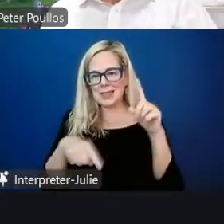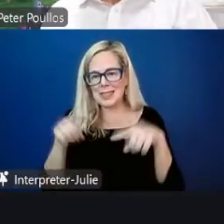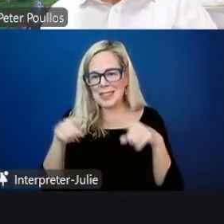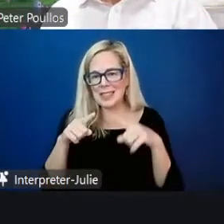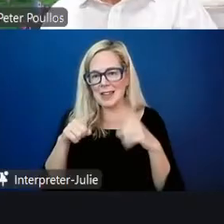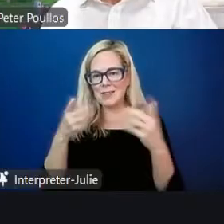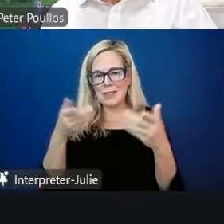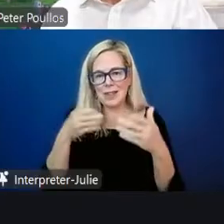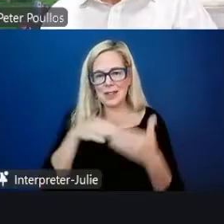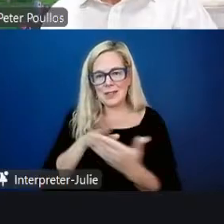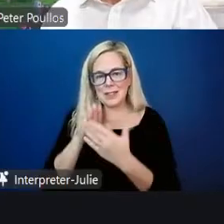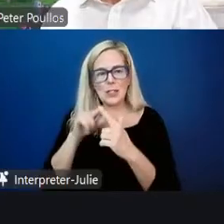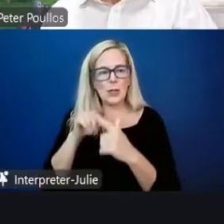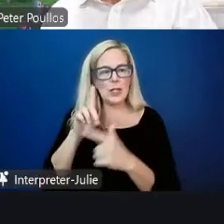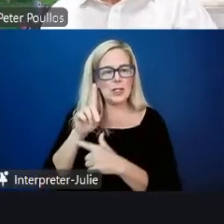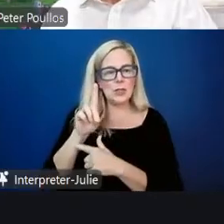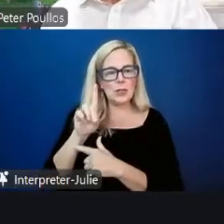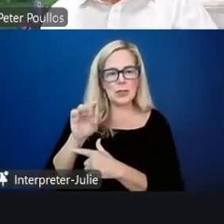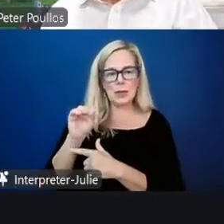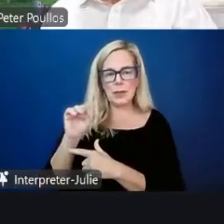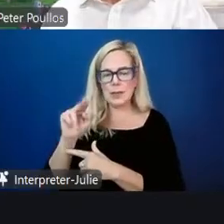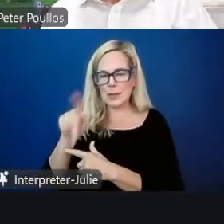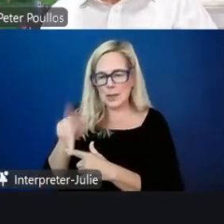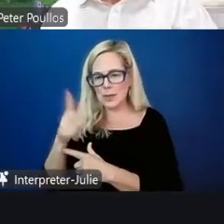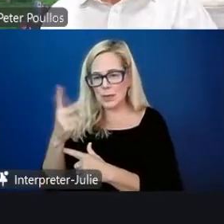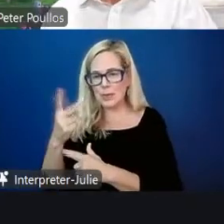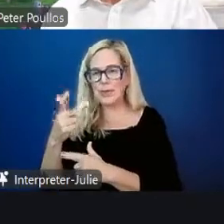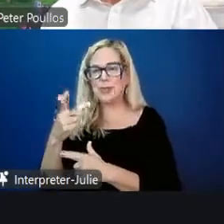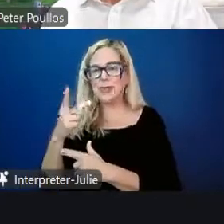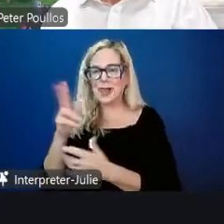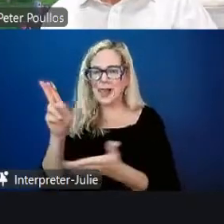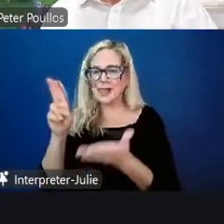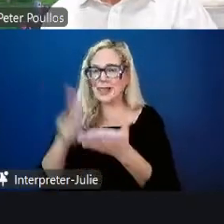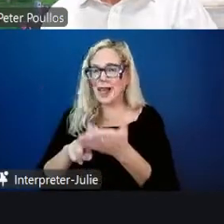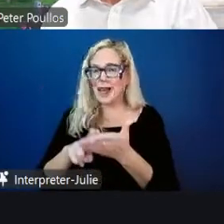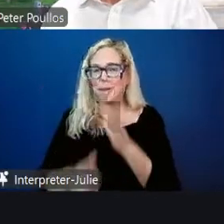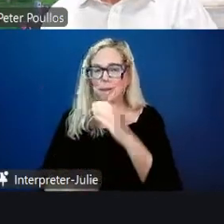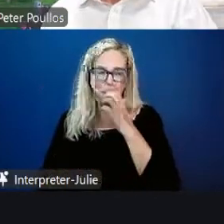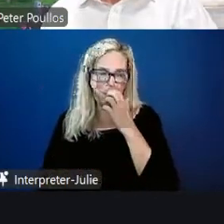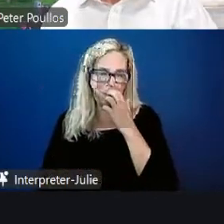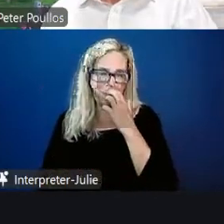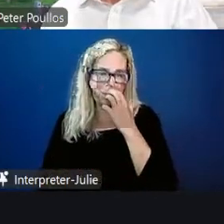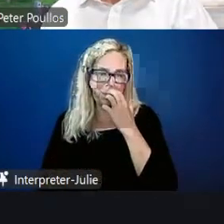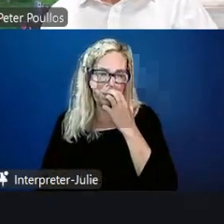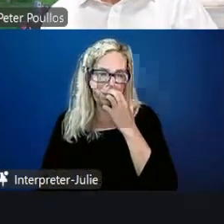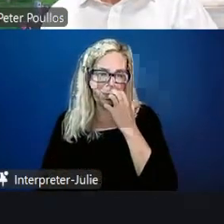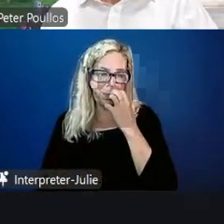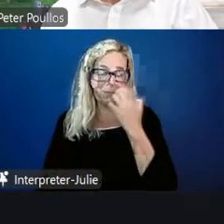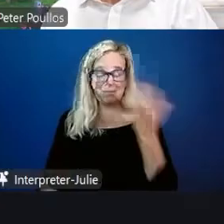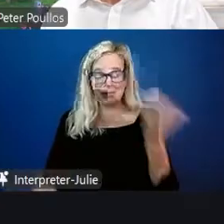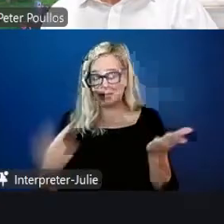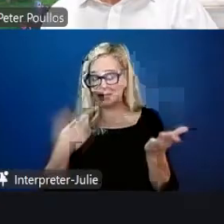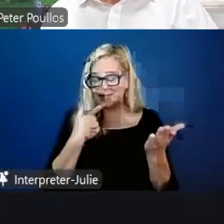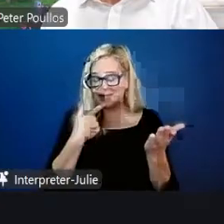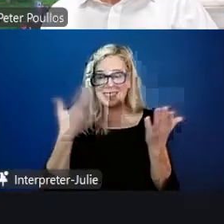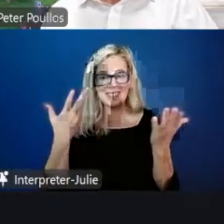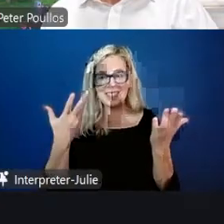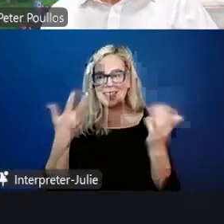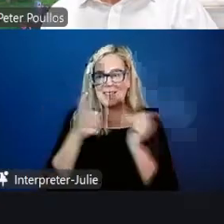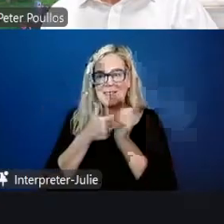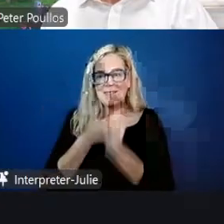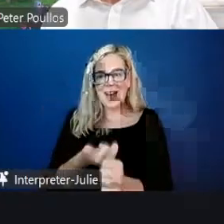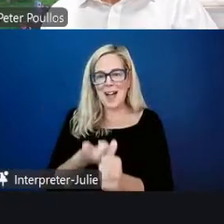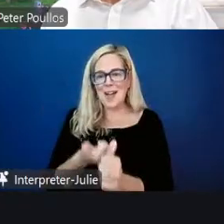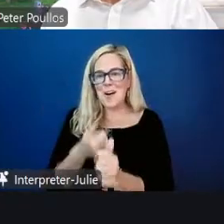website, disabilitymedmentors.org, and sign up. And as I said, make sure you're following us on all of